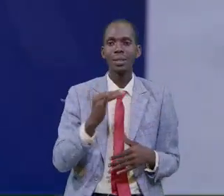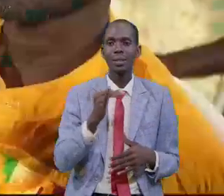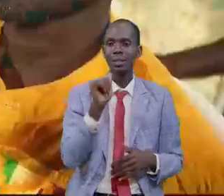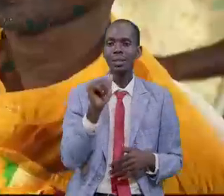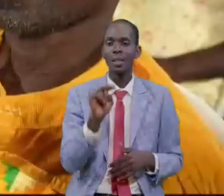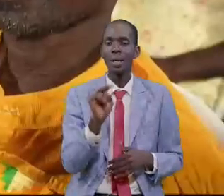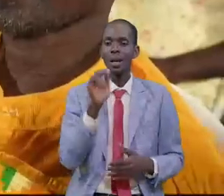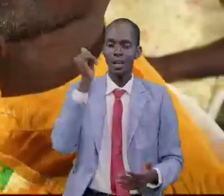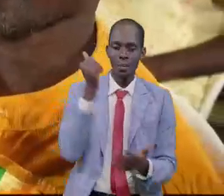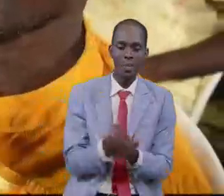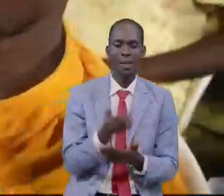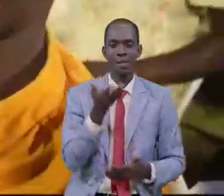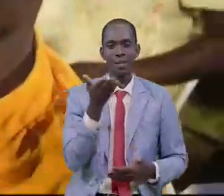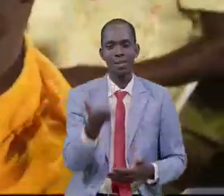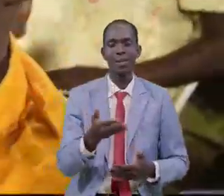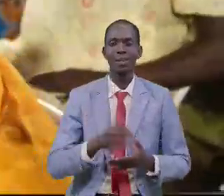that.